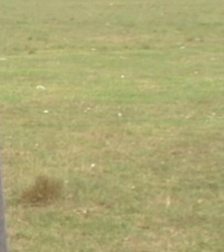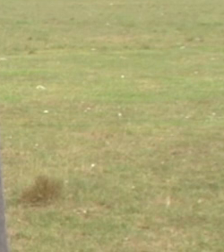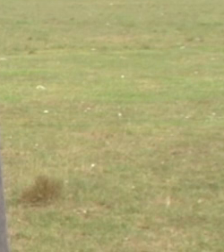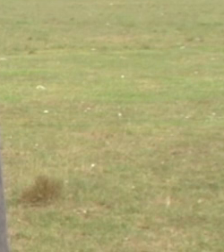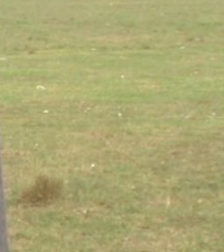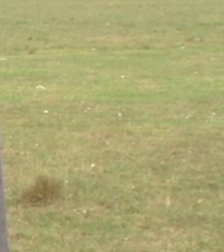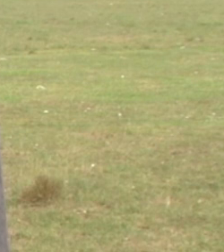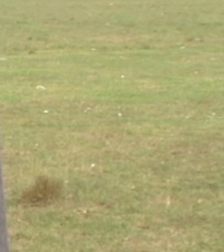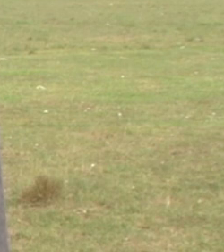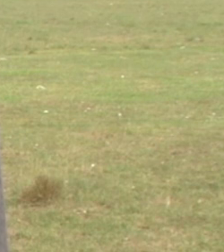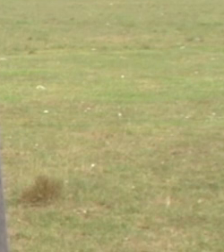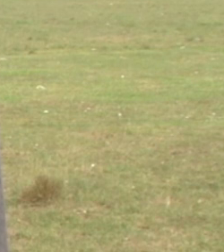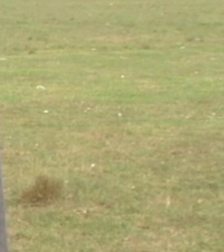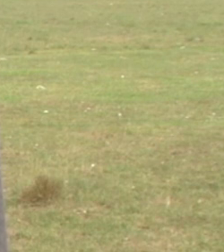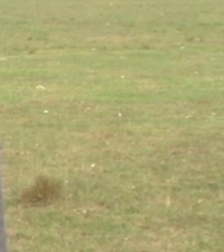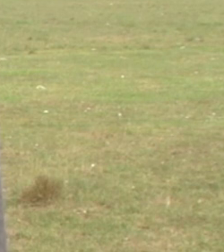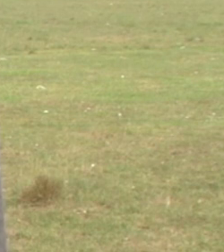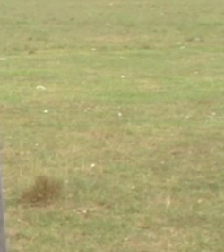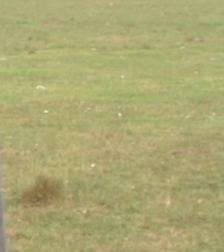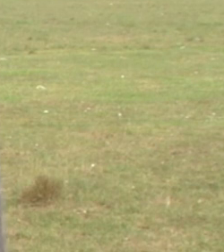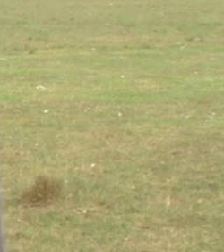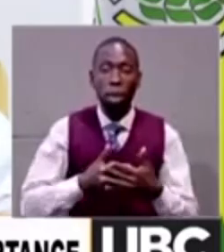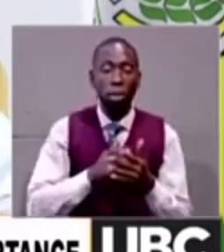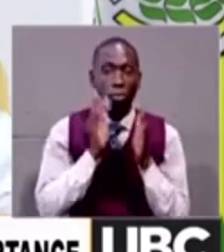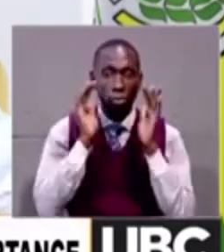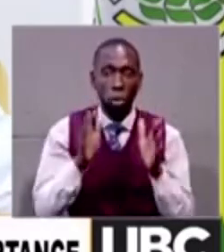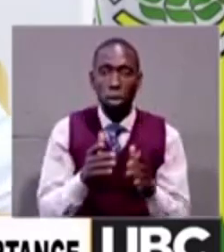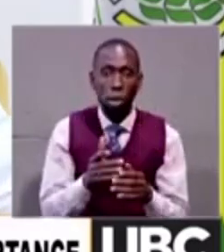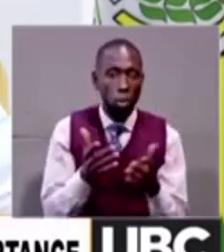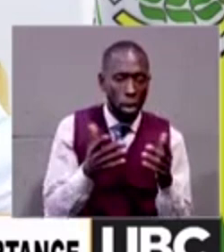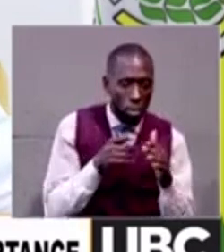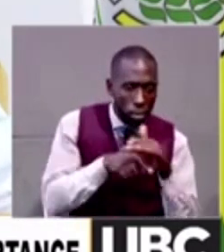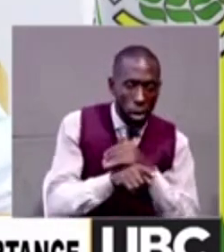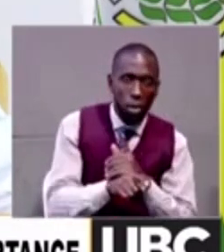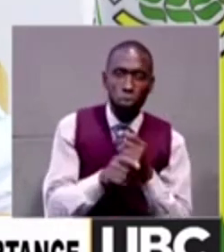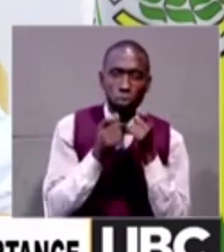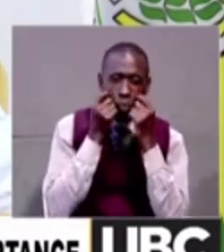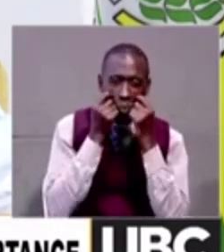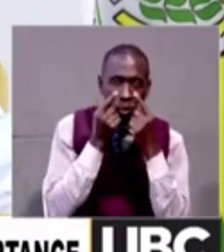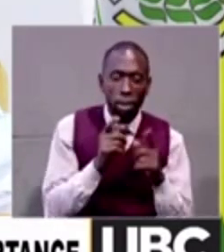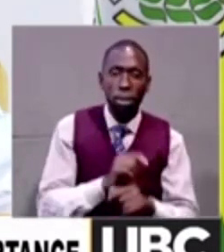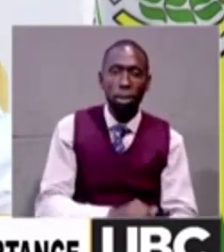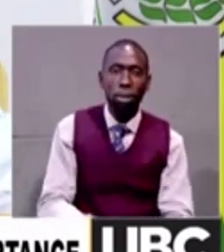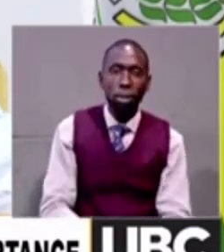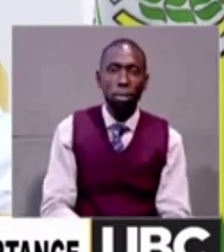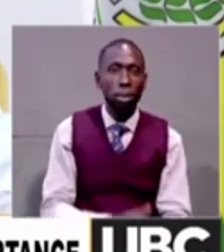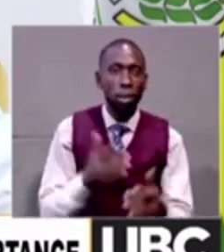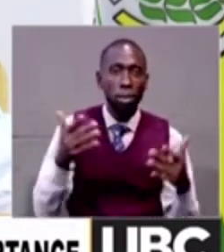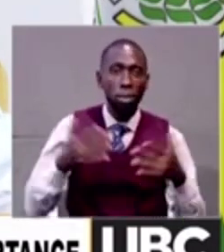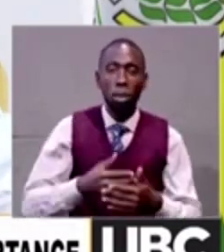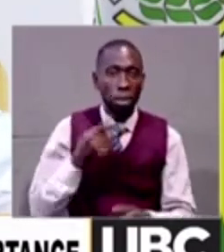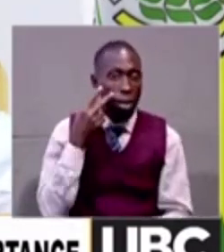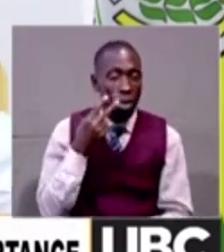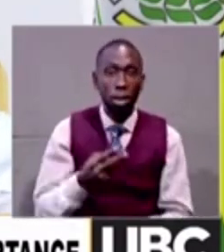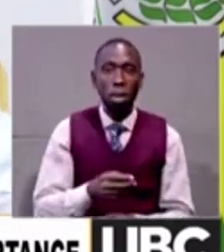Swemrich, and up to now we are still seeing it. In a Tuesday, 20th December 2022, televised address